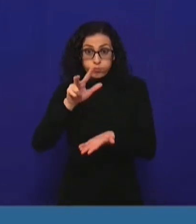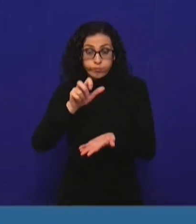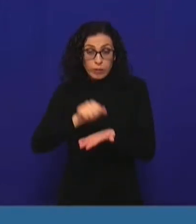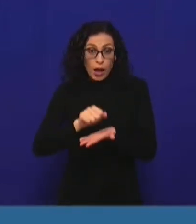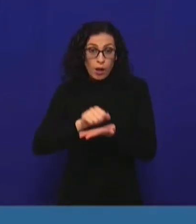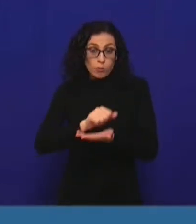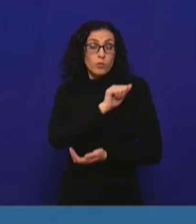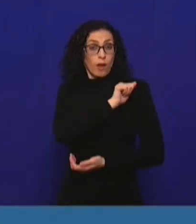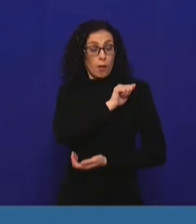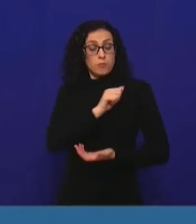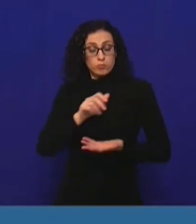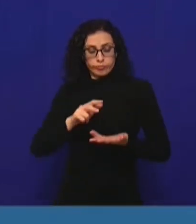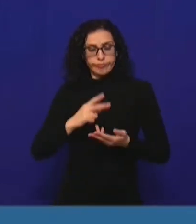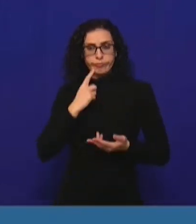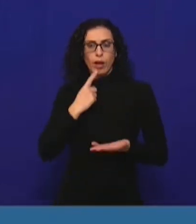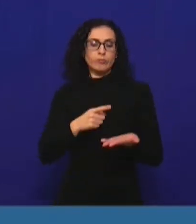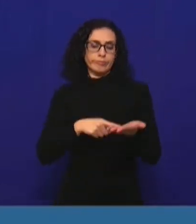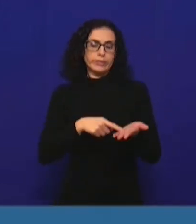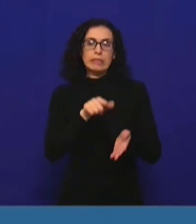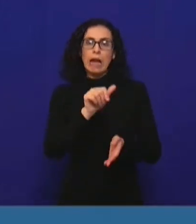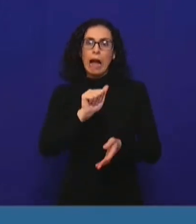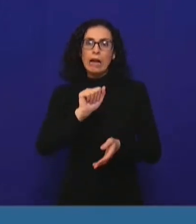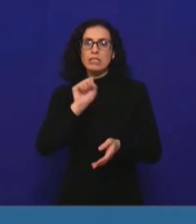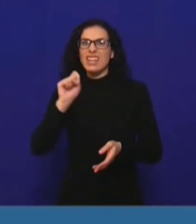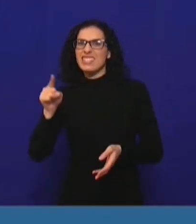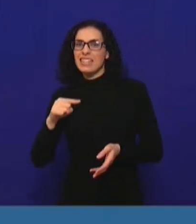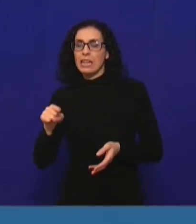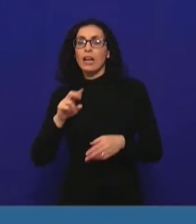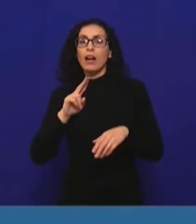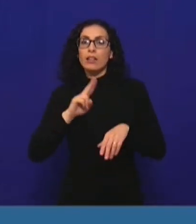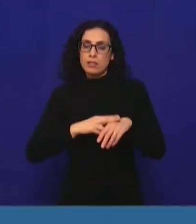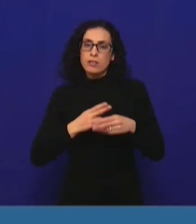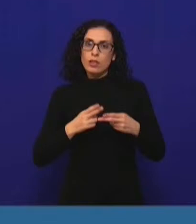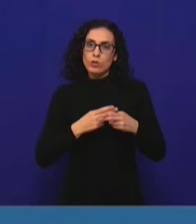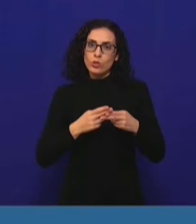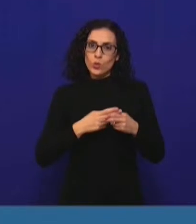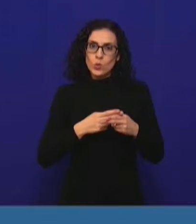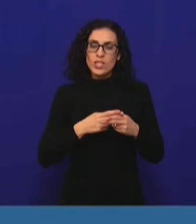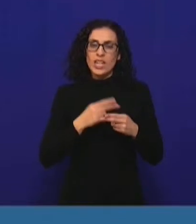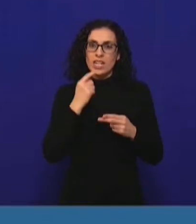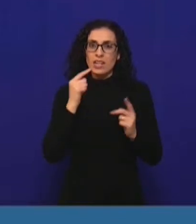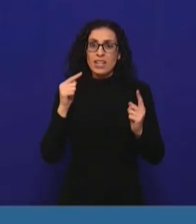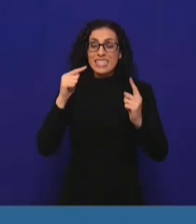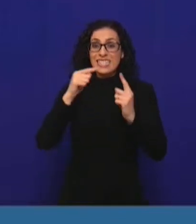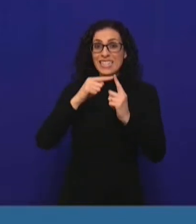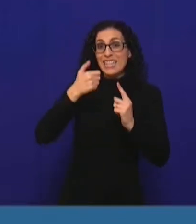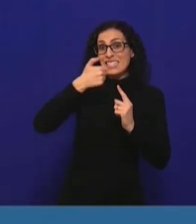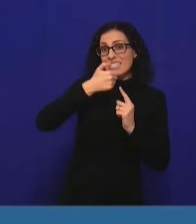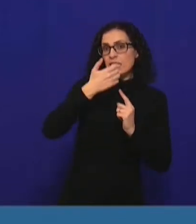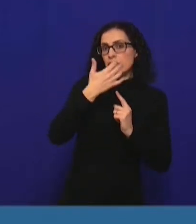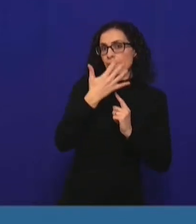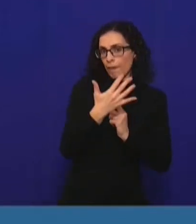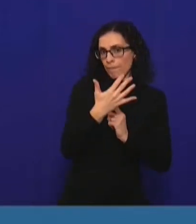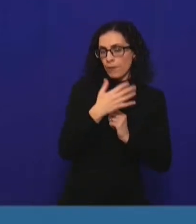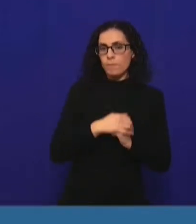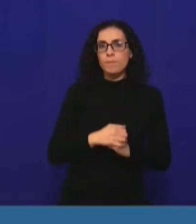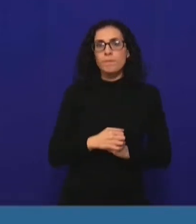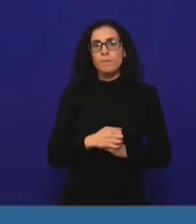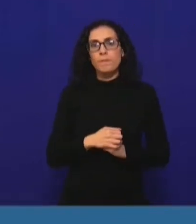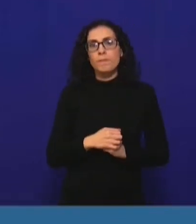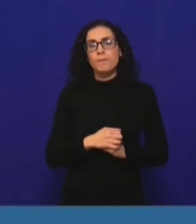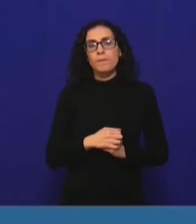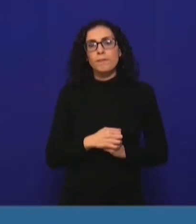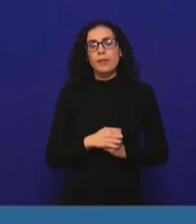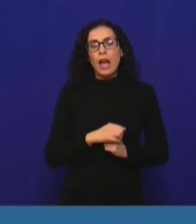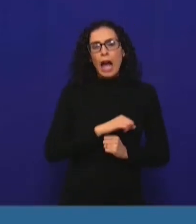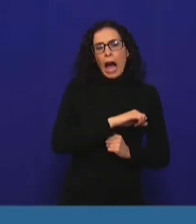il-vaccine tista' tintuża fuq persuni ta' etajiet ukoll sa 65 years. Aħna bħala Malta u koll